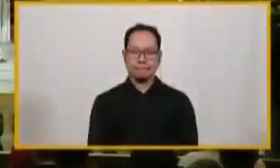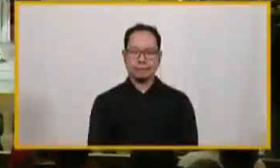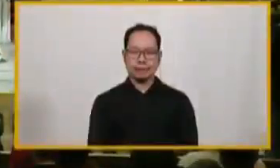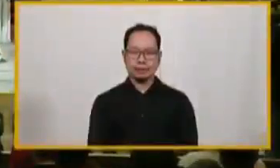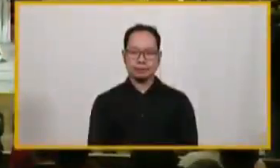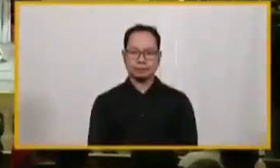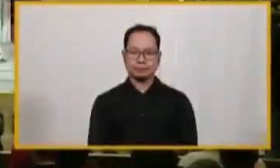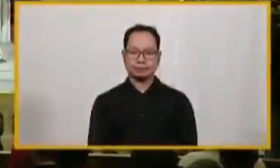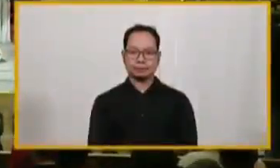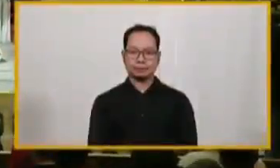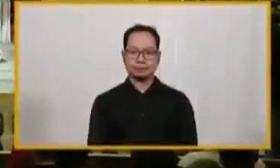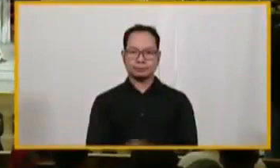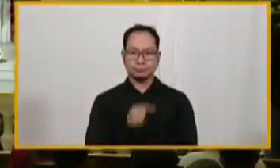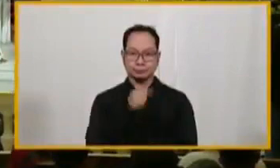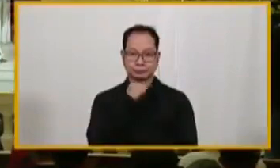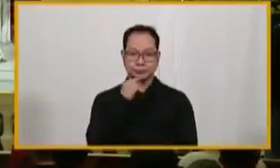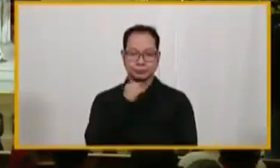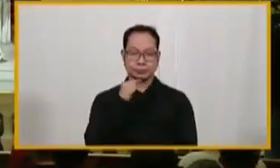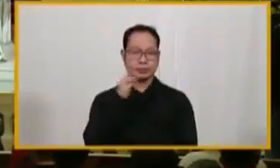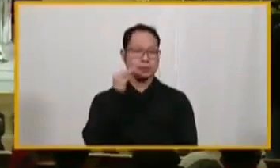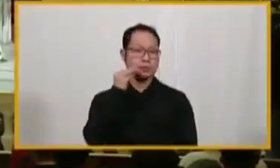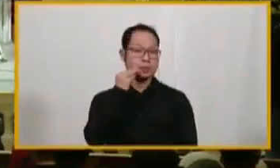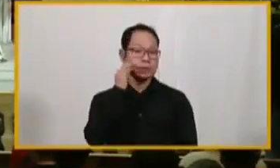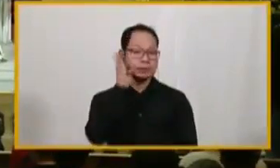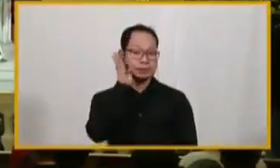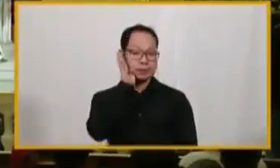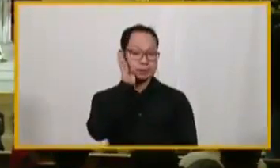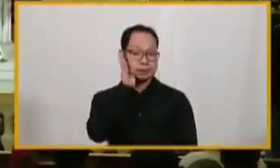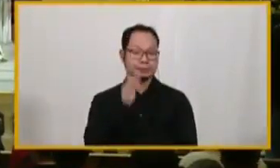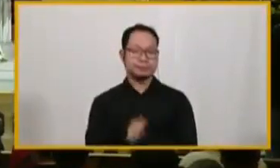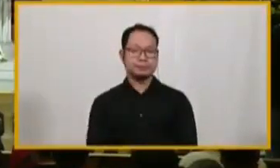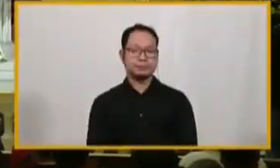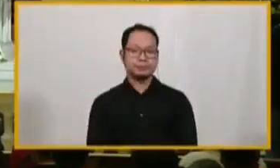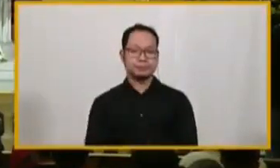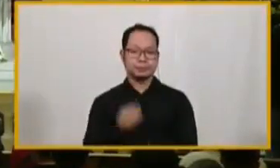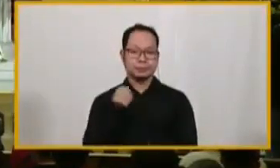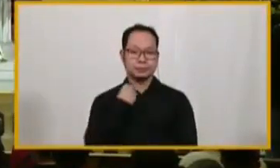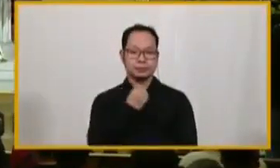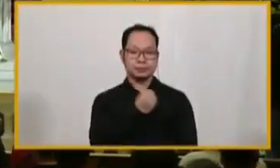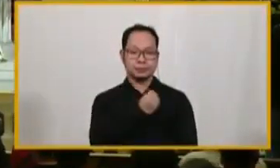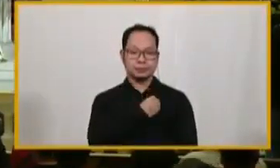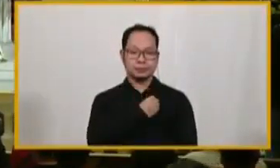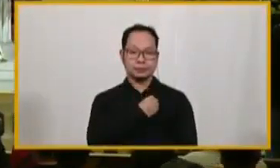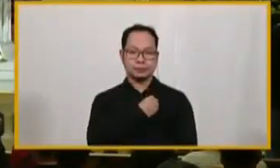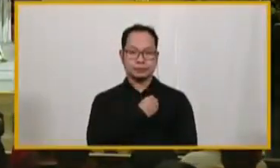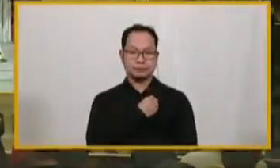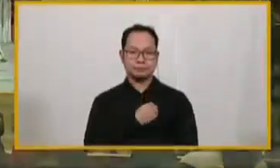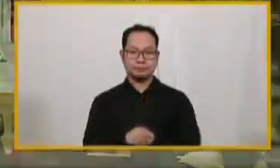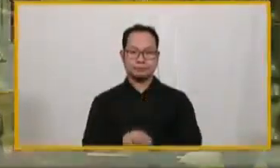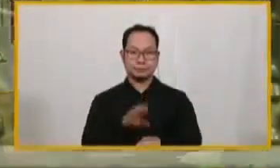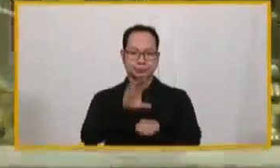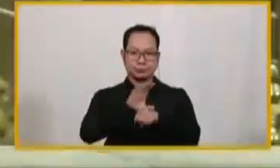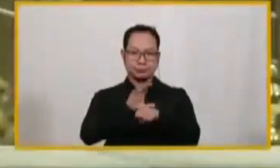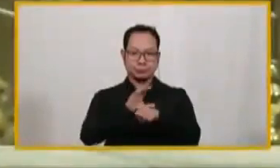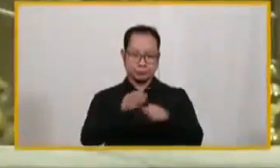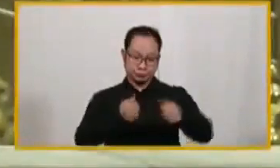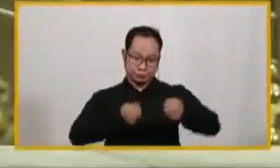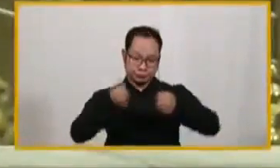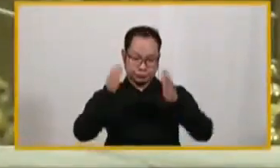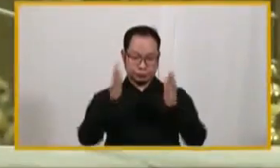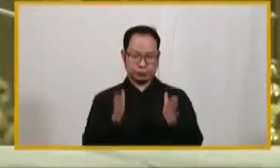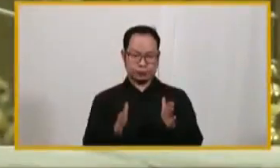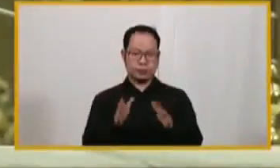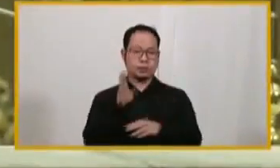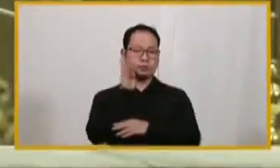Reverend Father Marion Bayaras, our cathedral administrator,